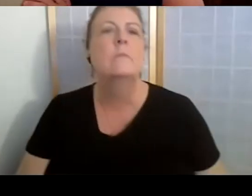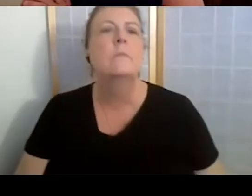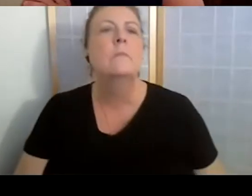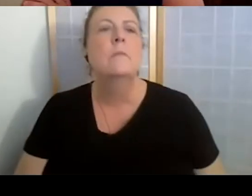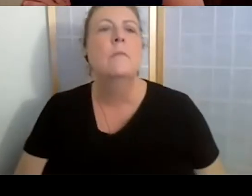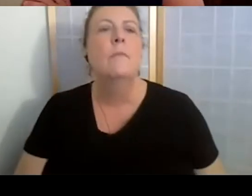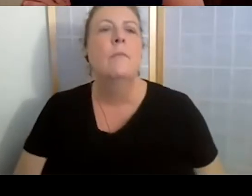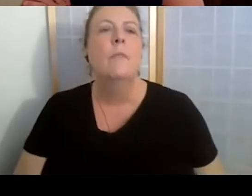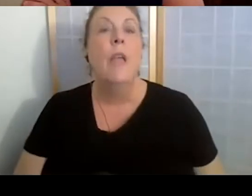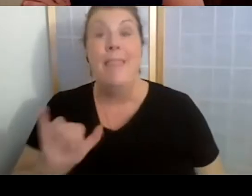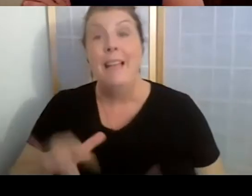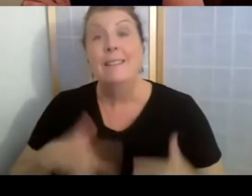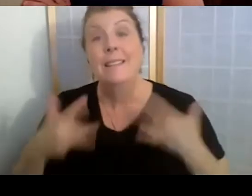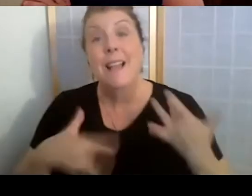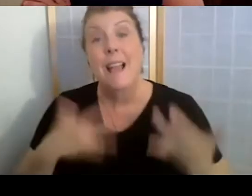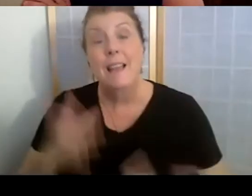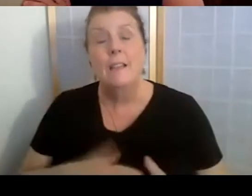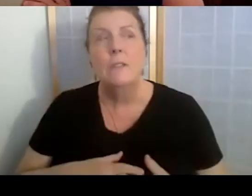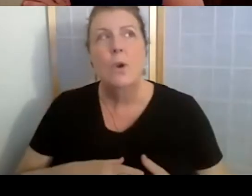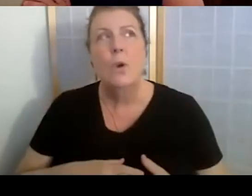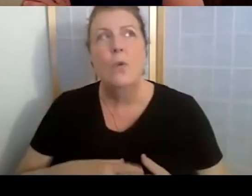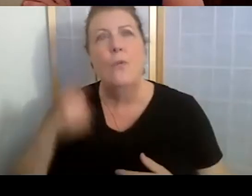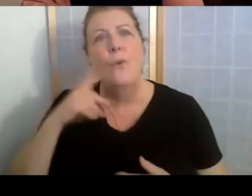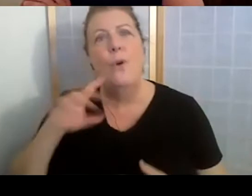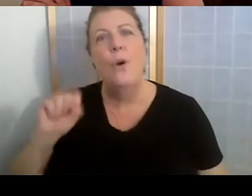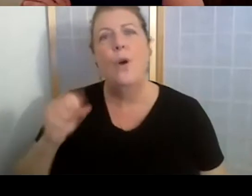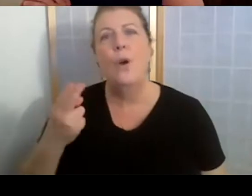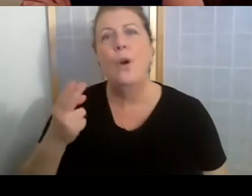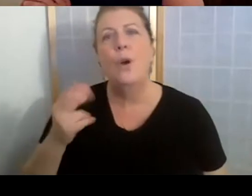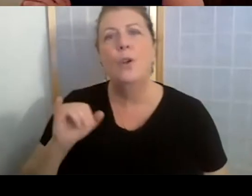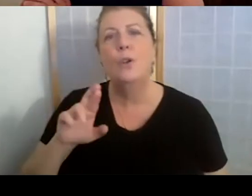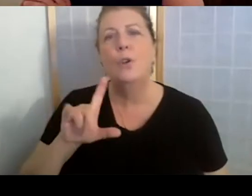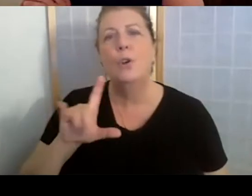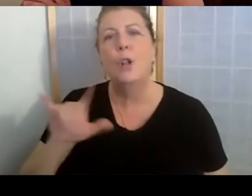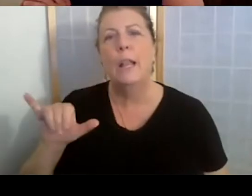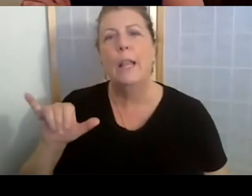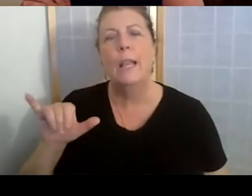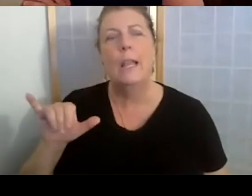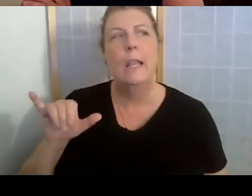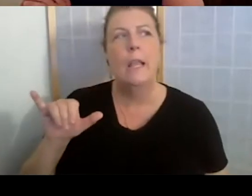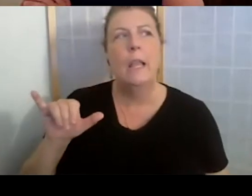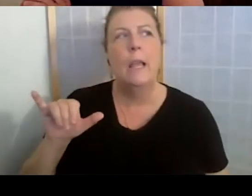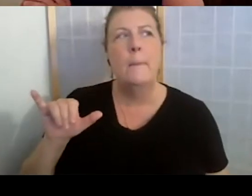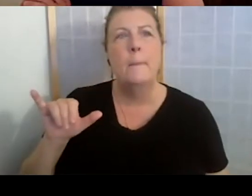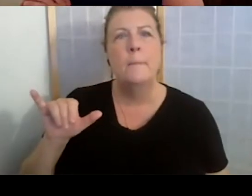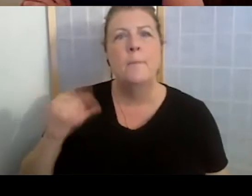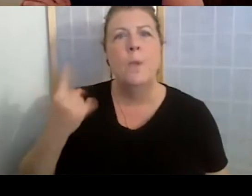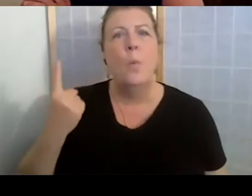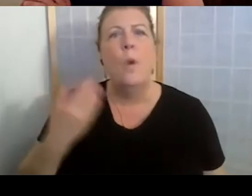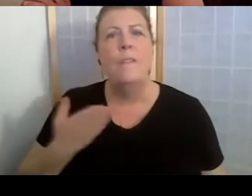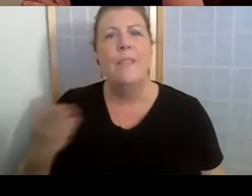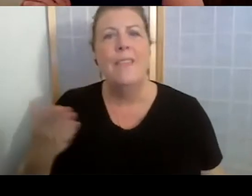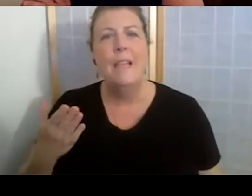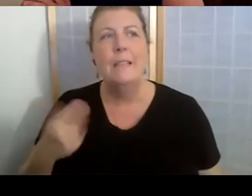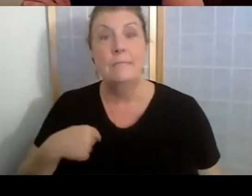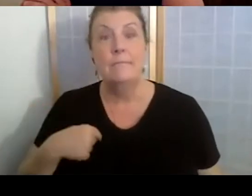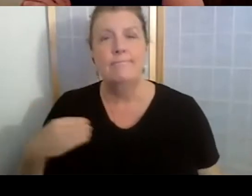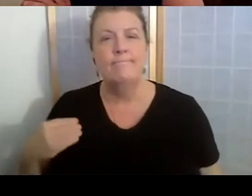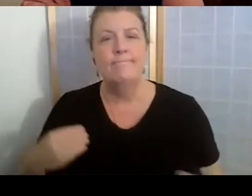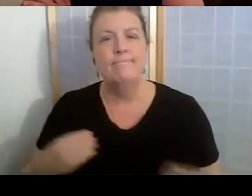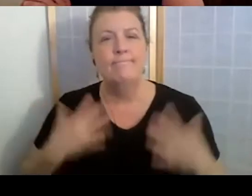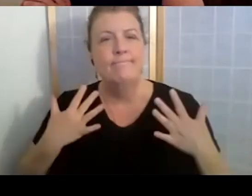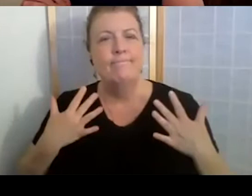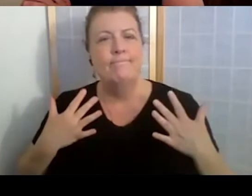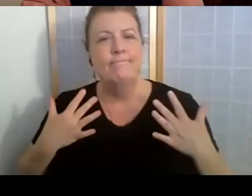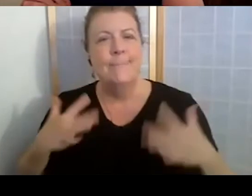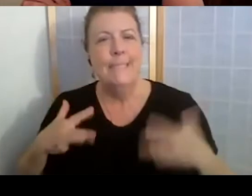So in terms of Shirley and the, one of the things that excited me about being able